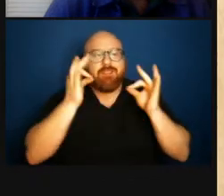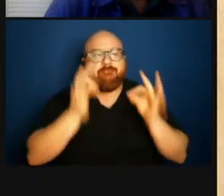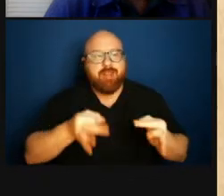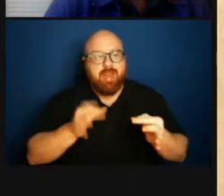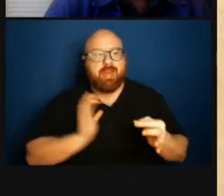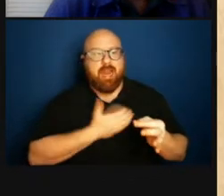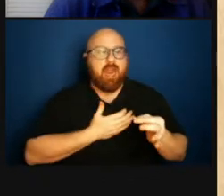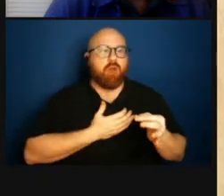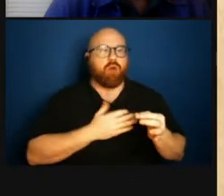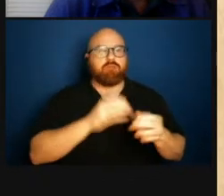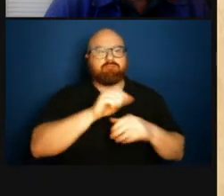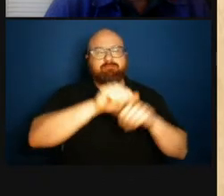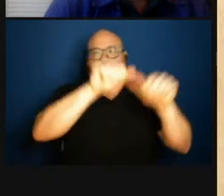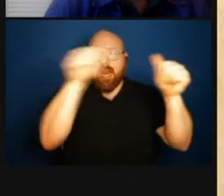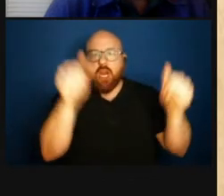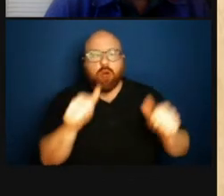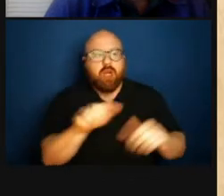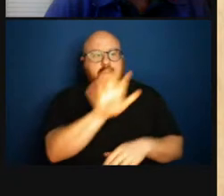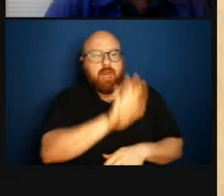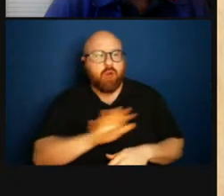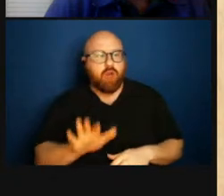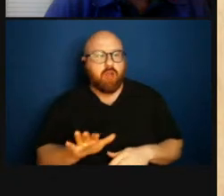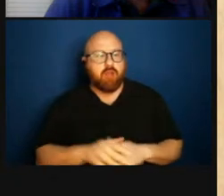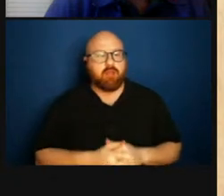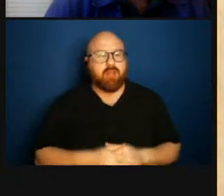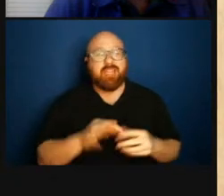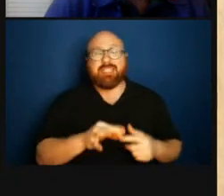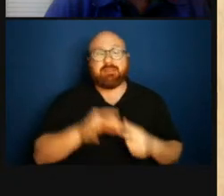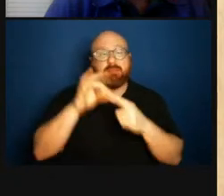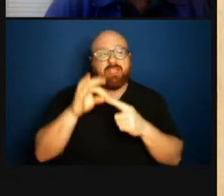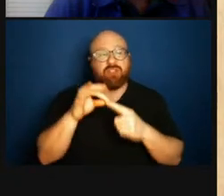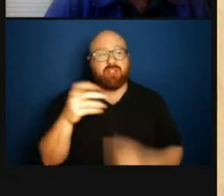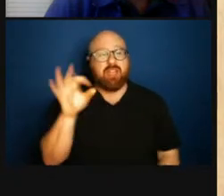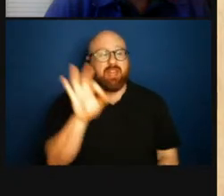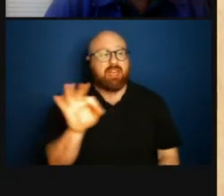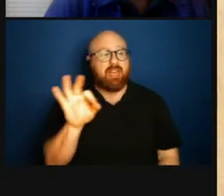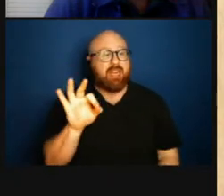especially during the 19th century, half south and half north.